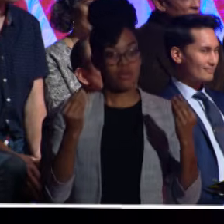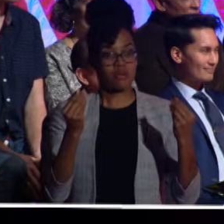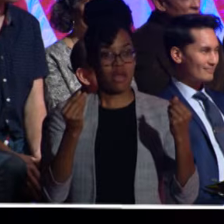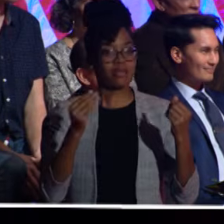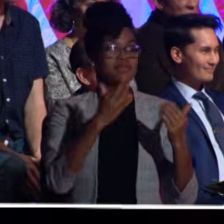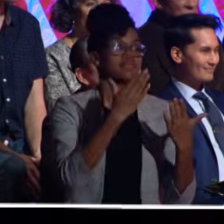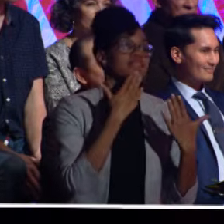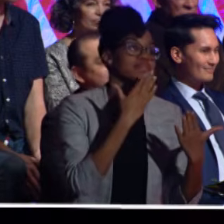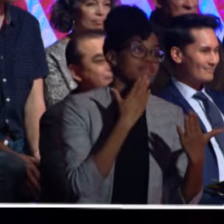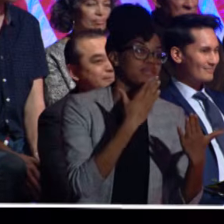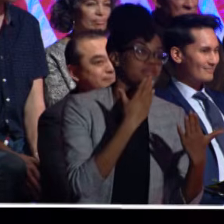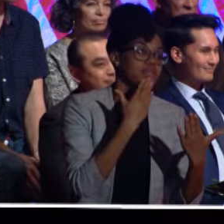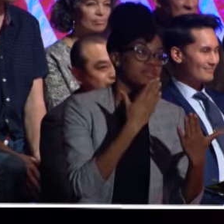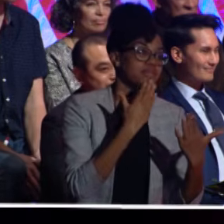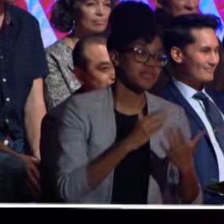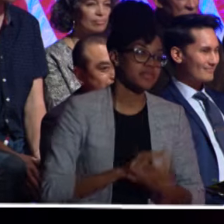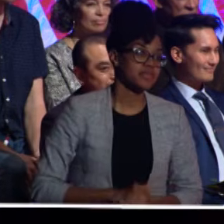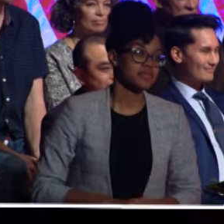thank you.